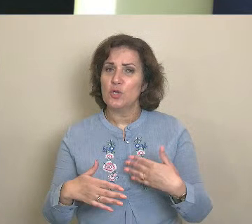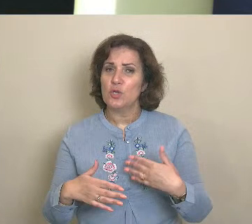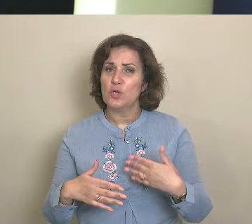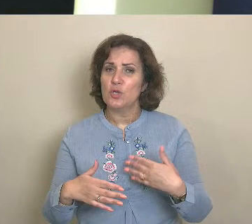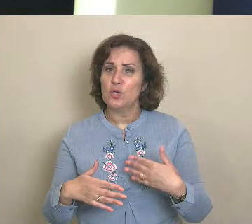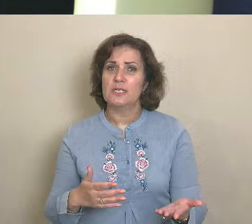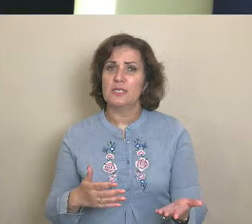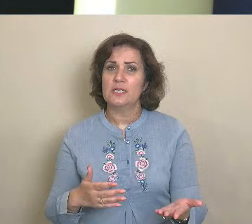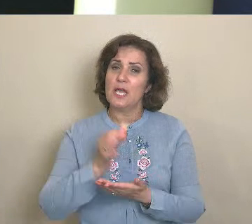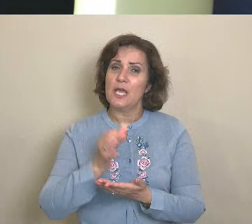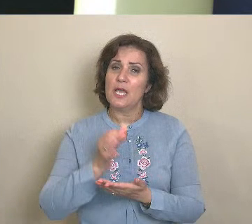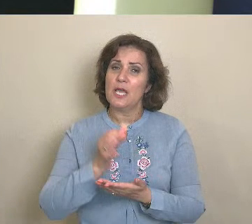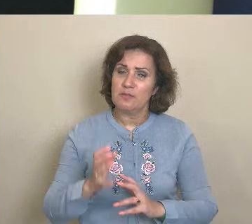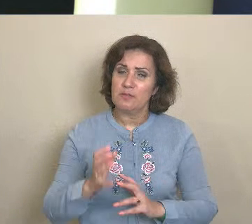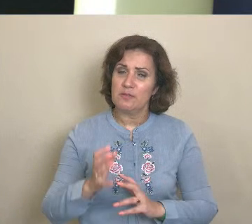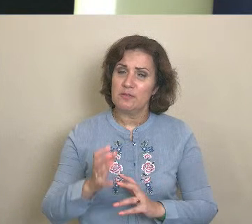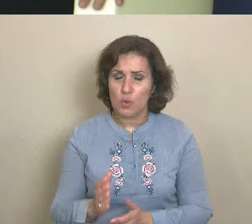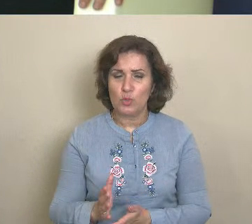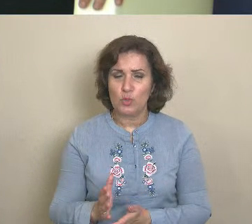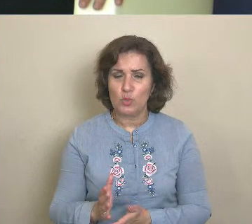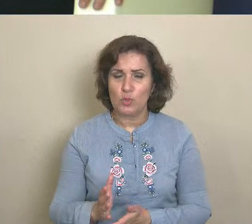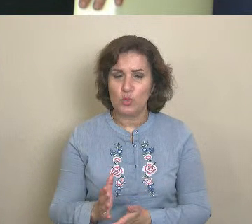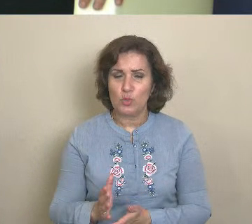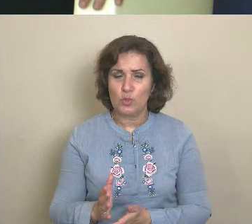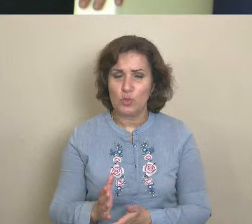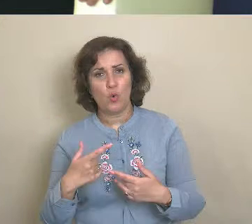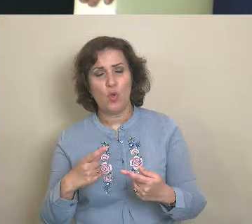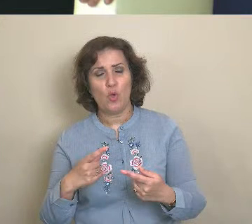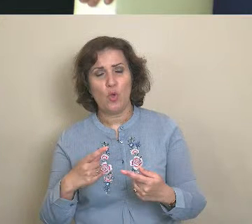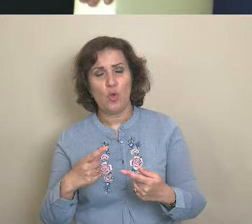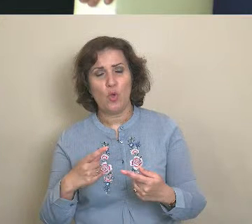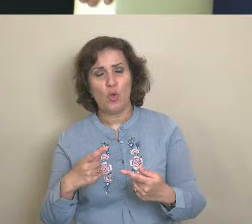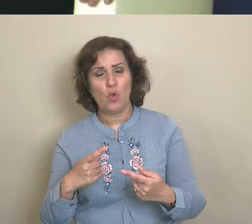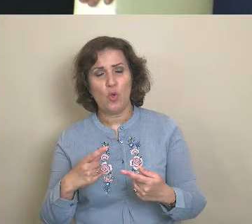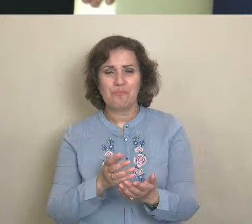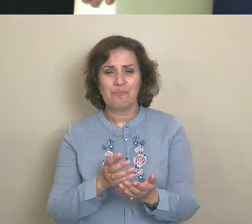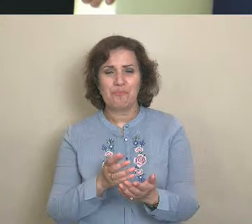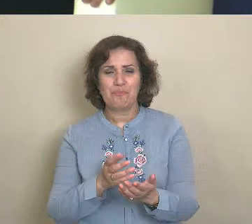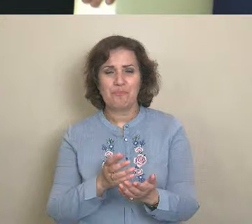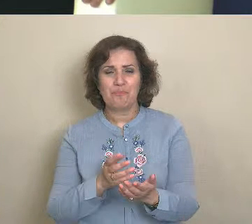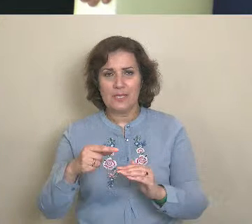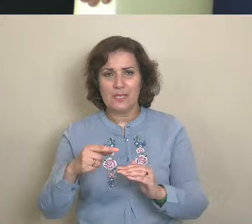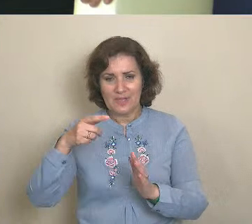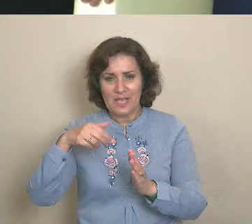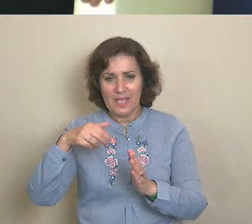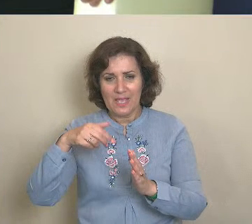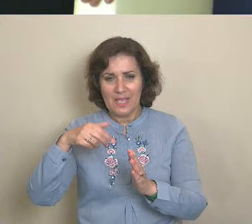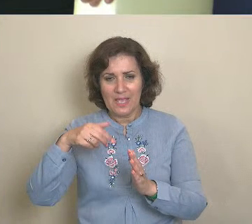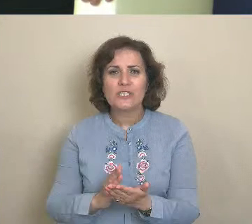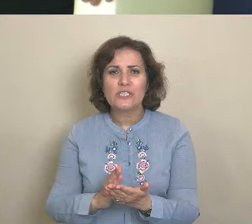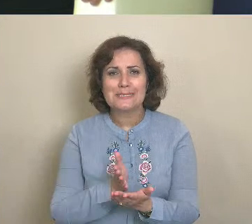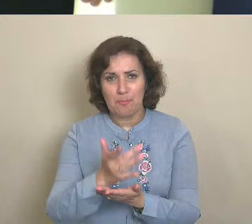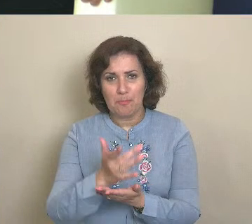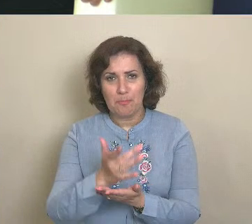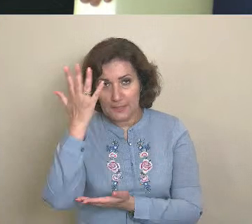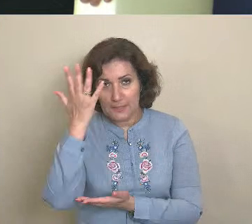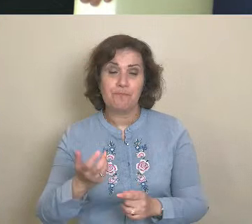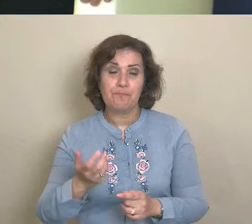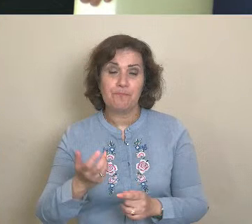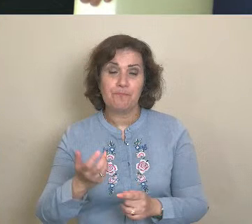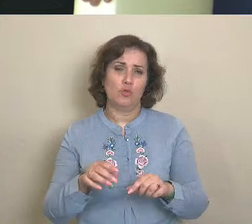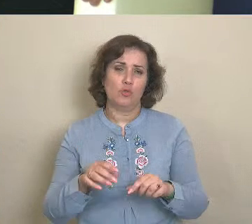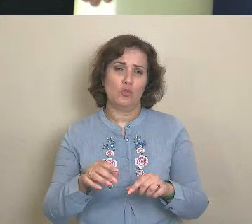complaints. And we have different experience, international experience, different approaches in Ukraine when it comes to the concept